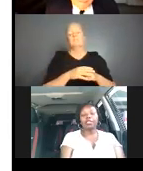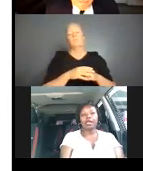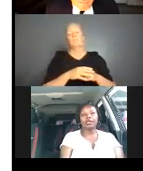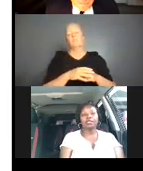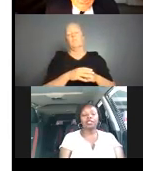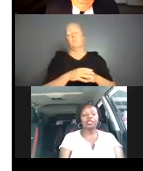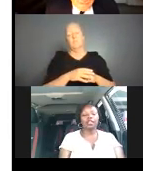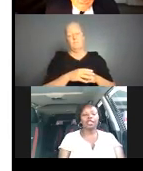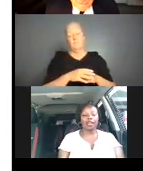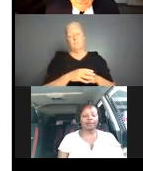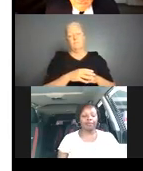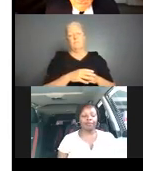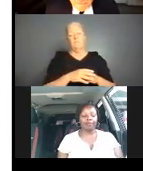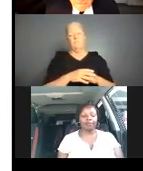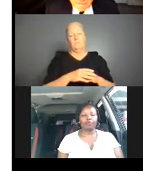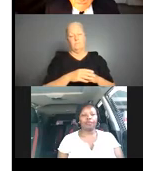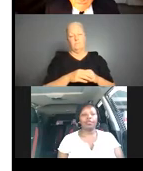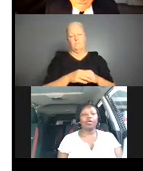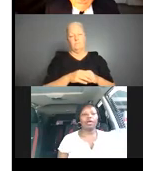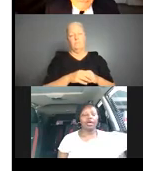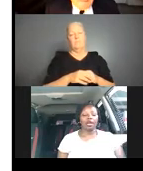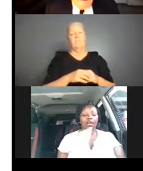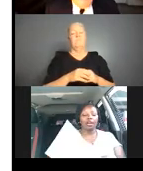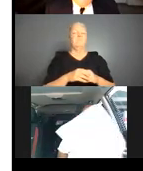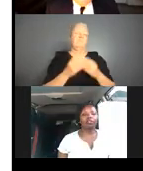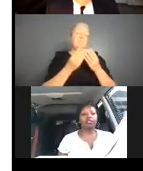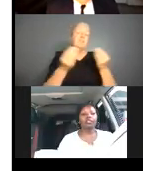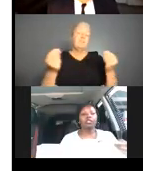being denied care.